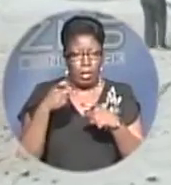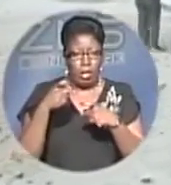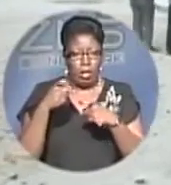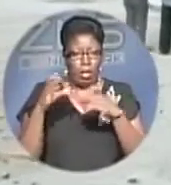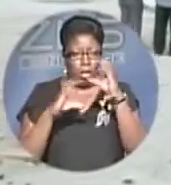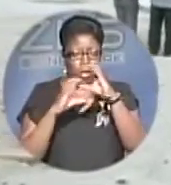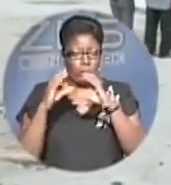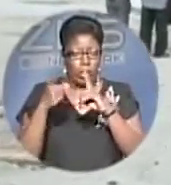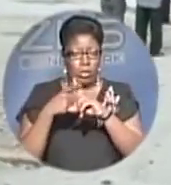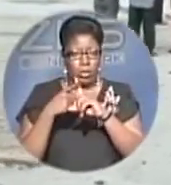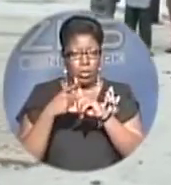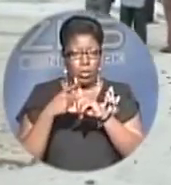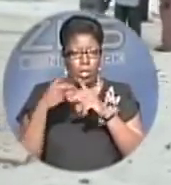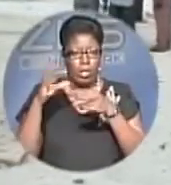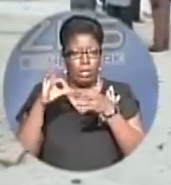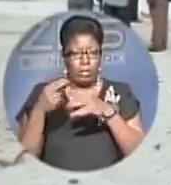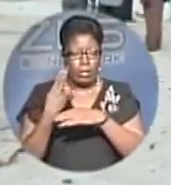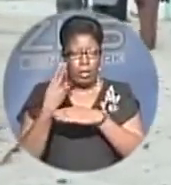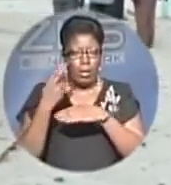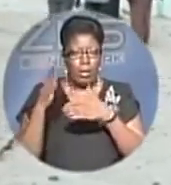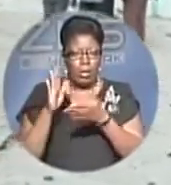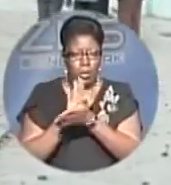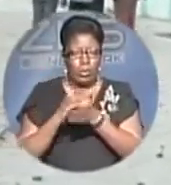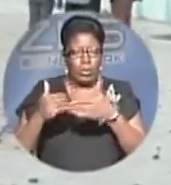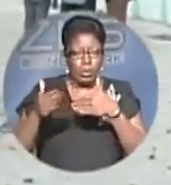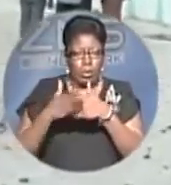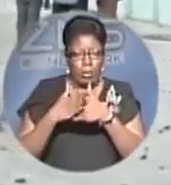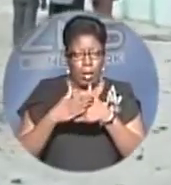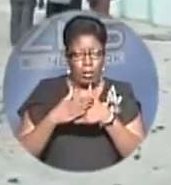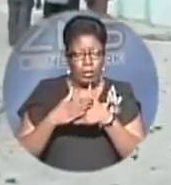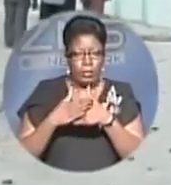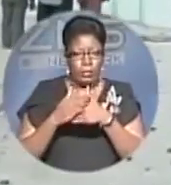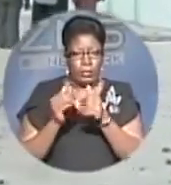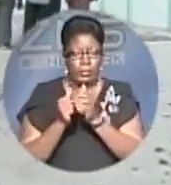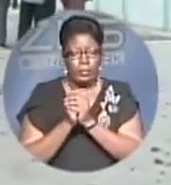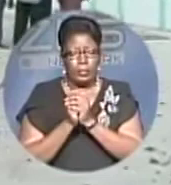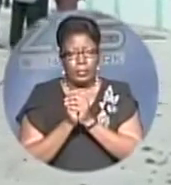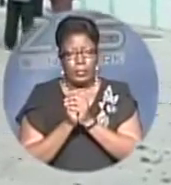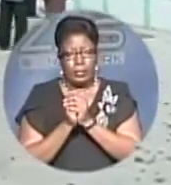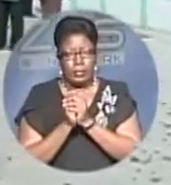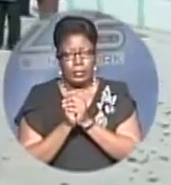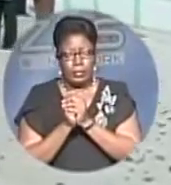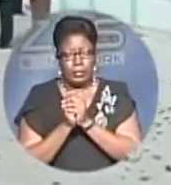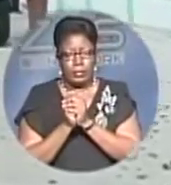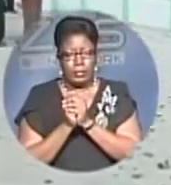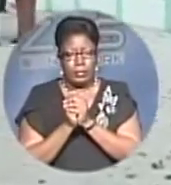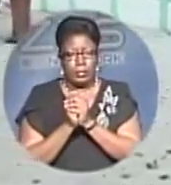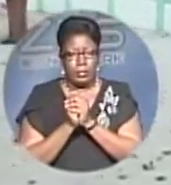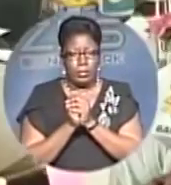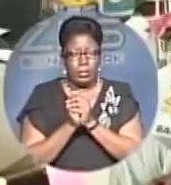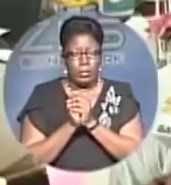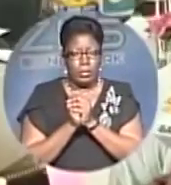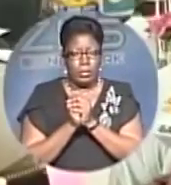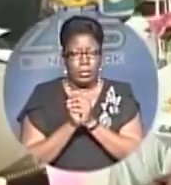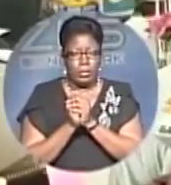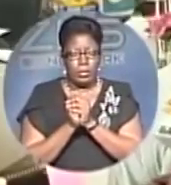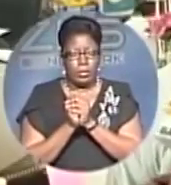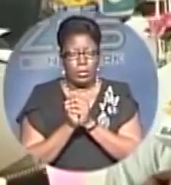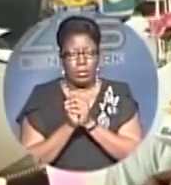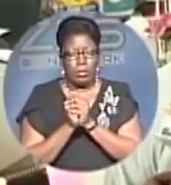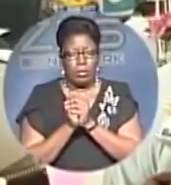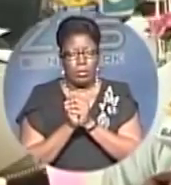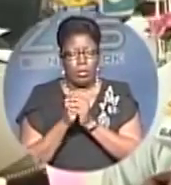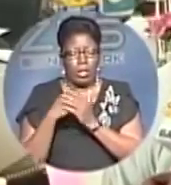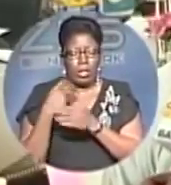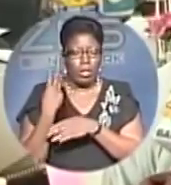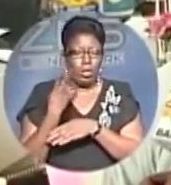to the school. From an economic standpoint, Wilson welcomed the boost for the local job market. We estimate that there were